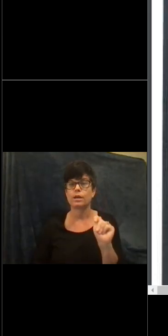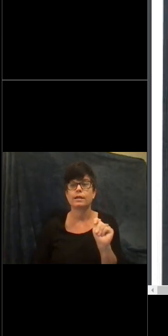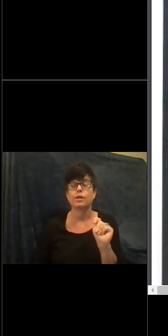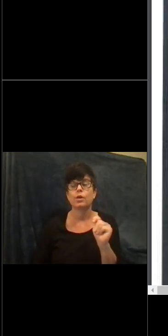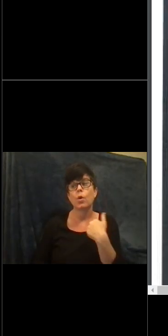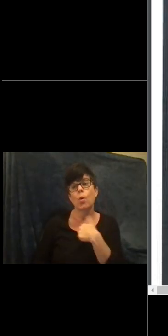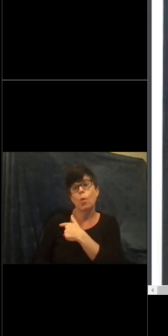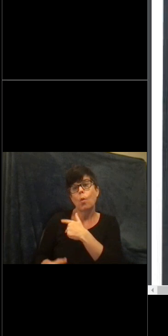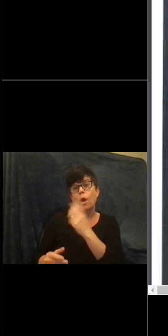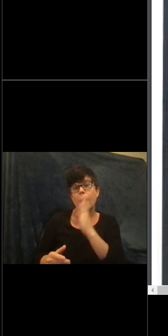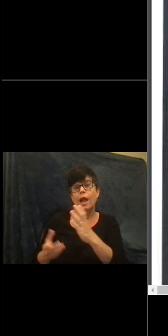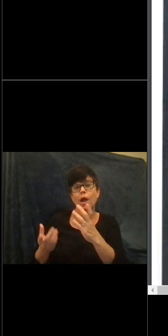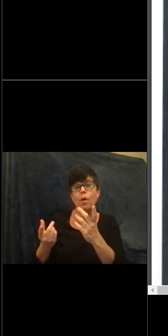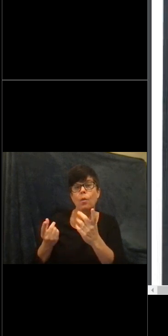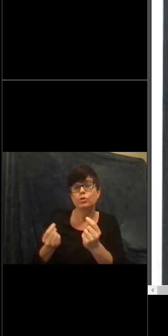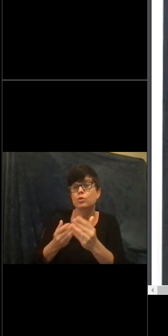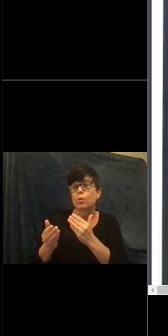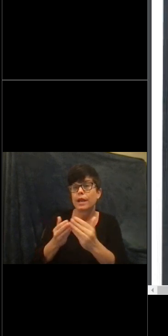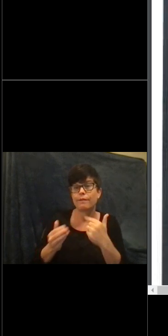mean, you're dealing with a different